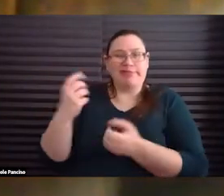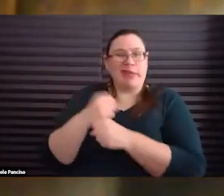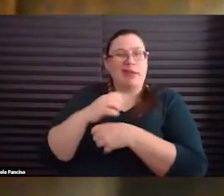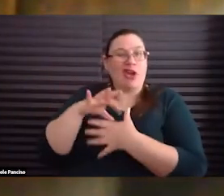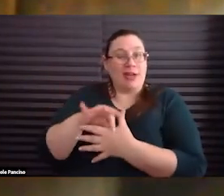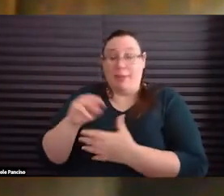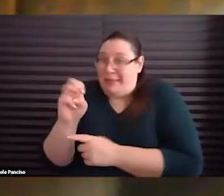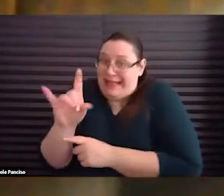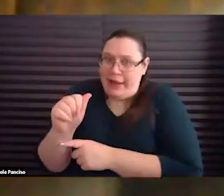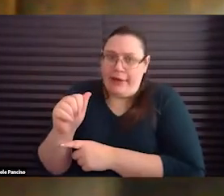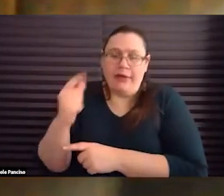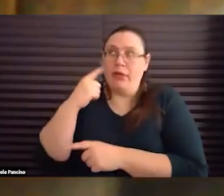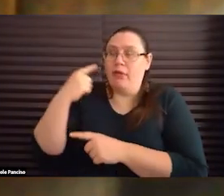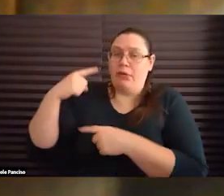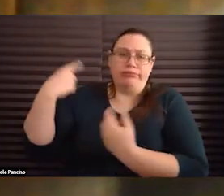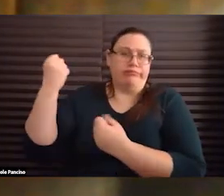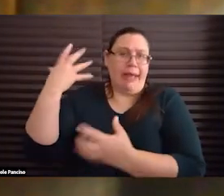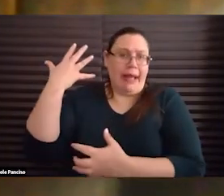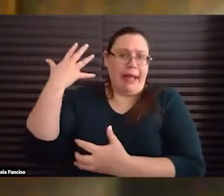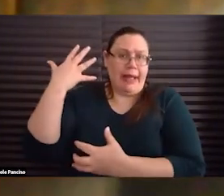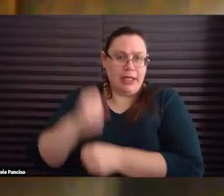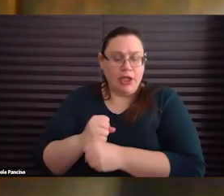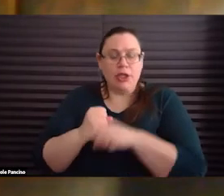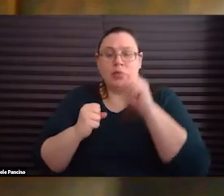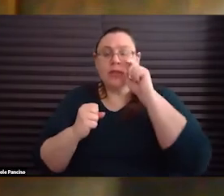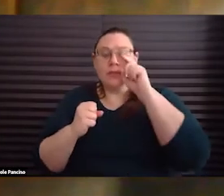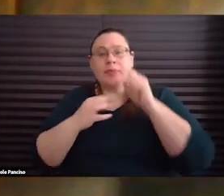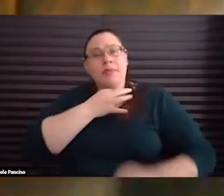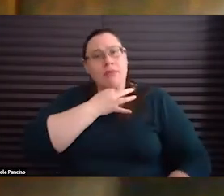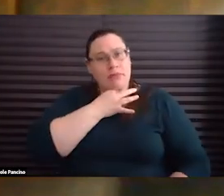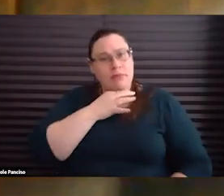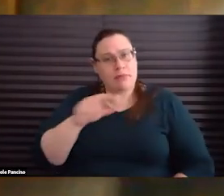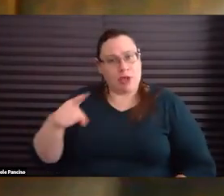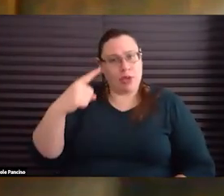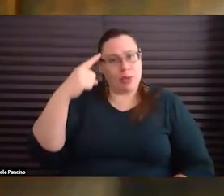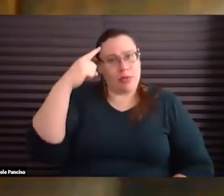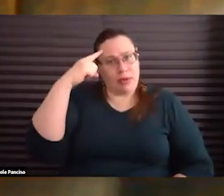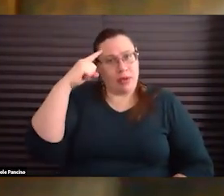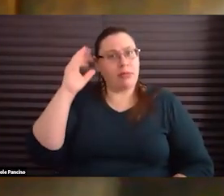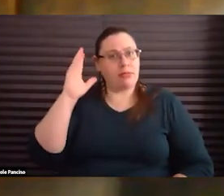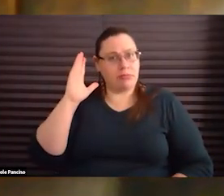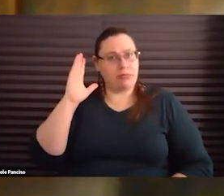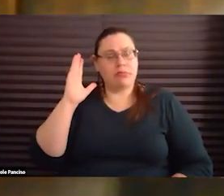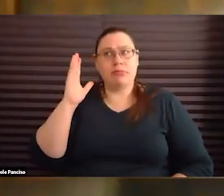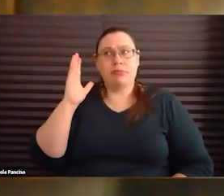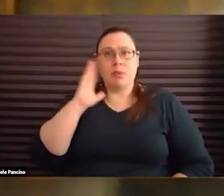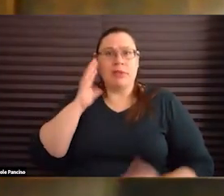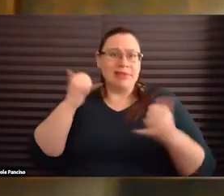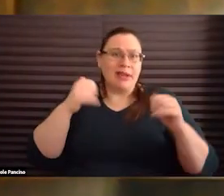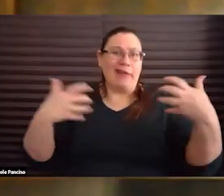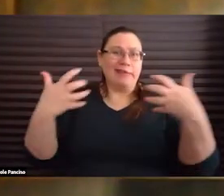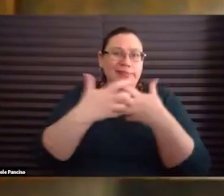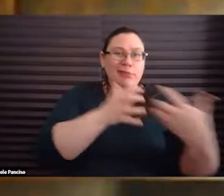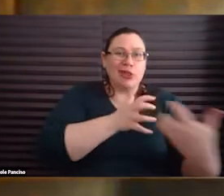of course, for such a long time. But do you think that there will continue to be mergers of